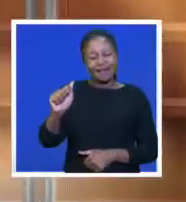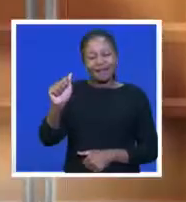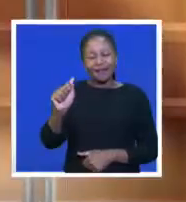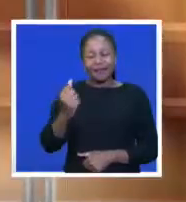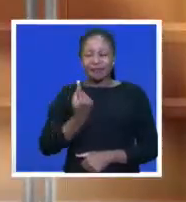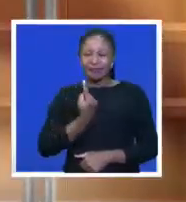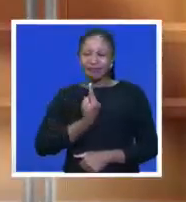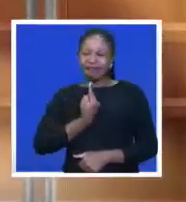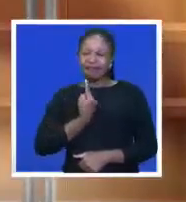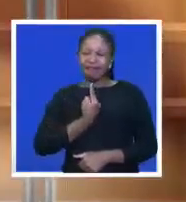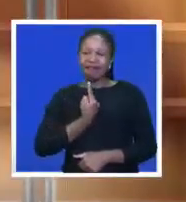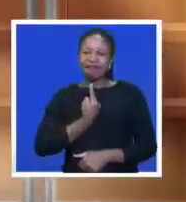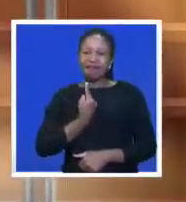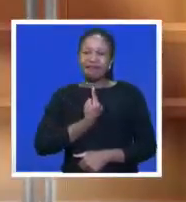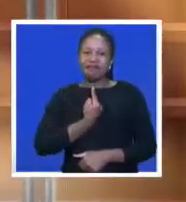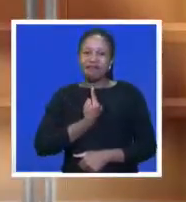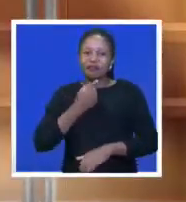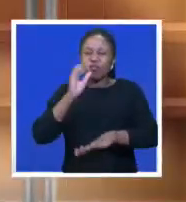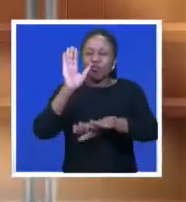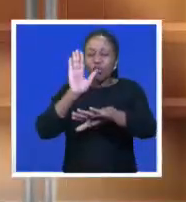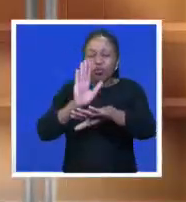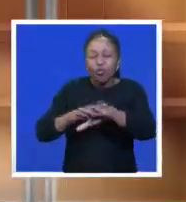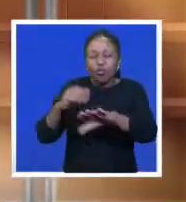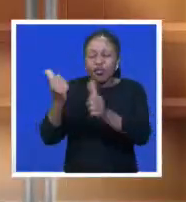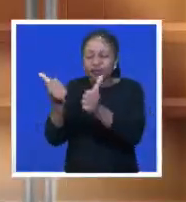have somebody to talk to.